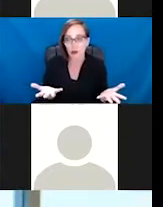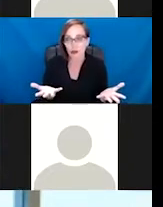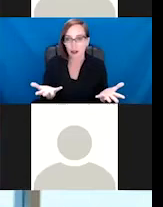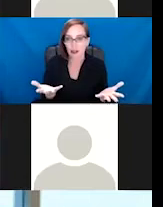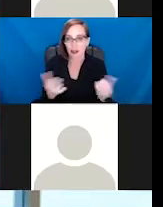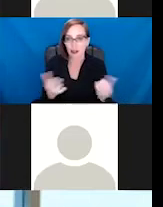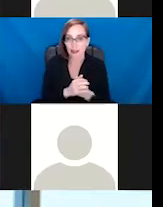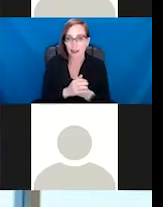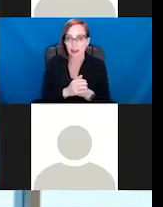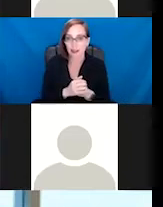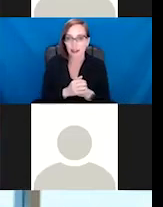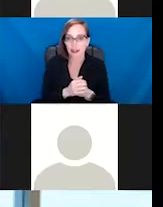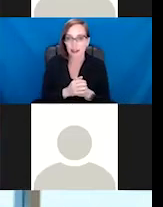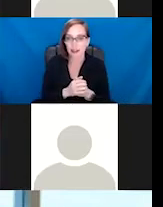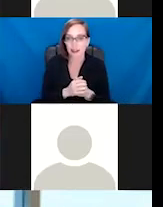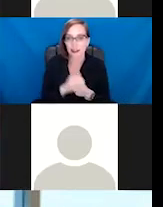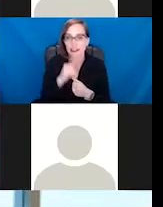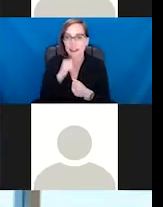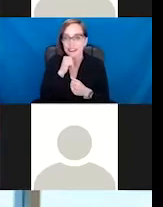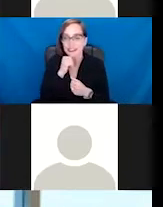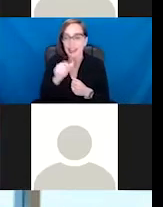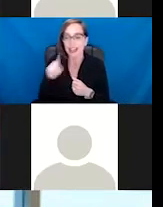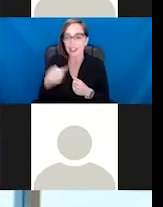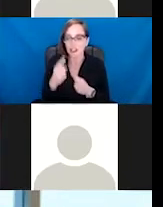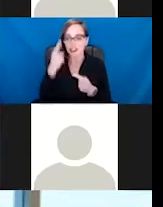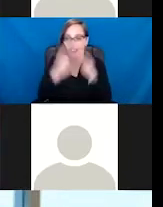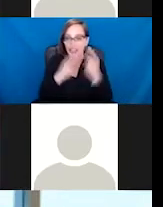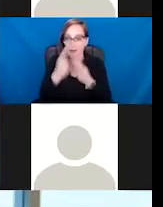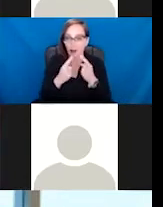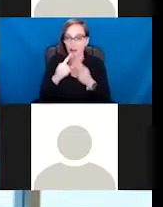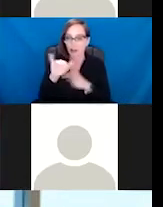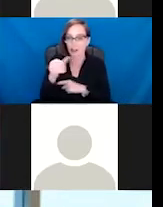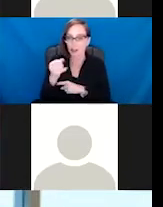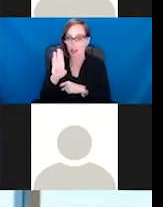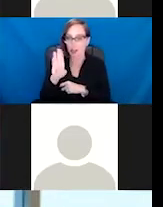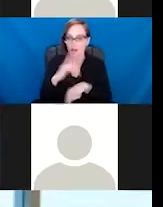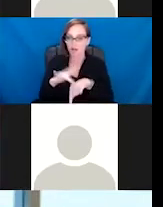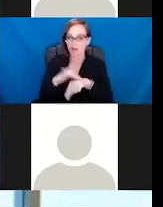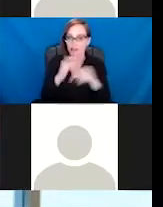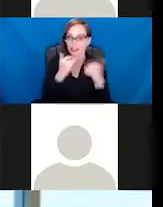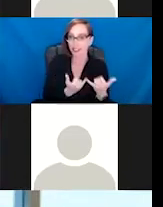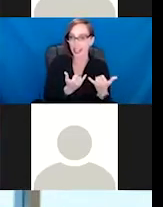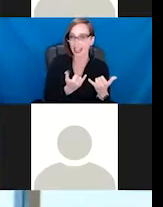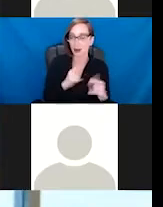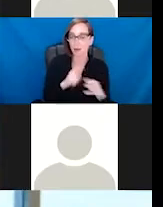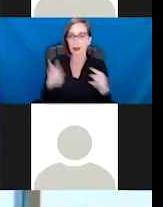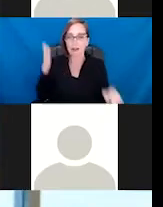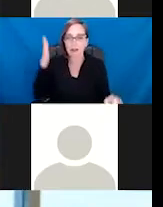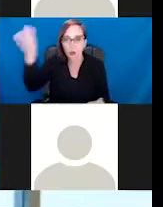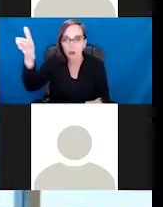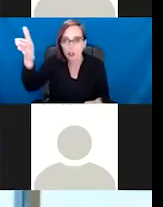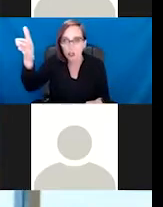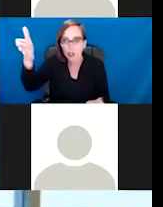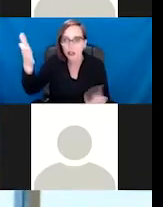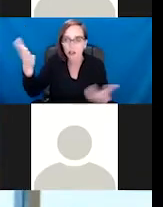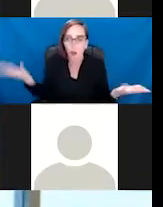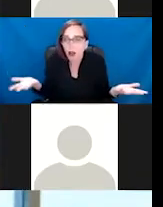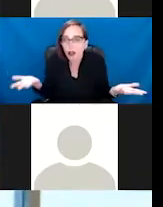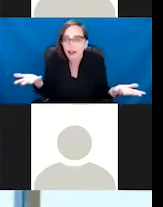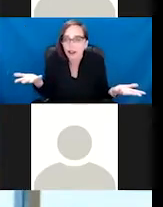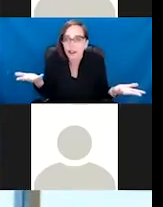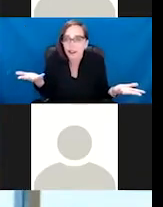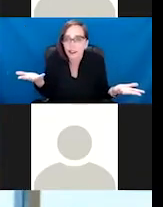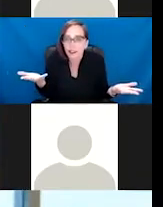past, the jobs of today. I mean, we're thinking about those jobs today, but man, what a beautiful thing it would be if we